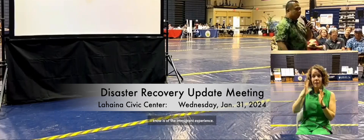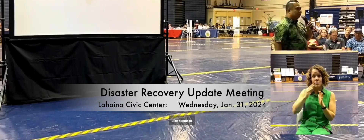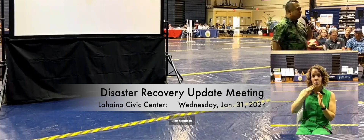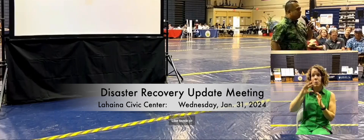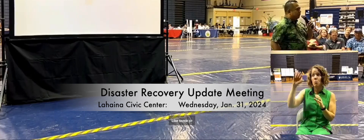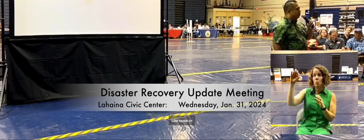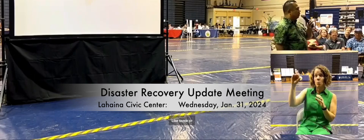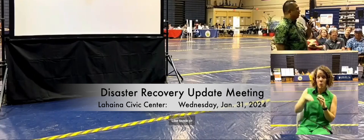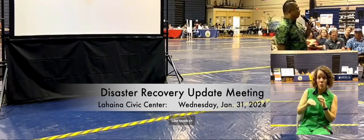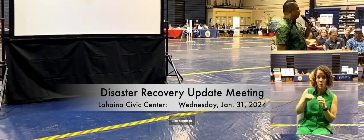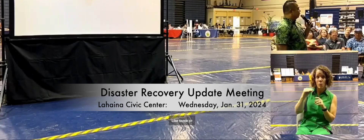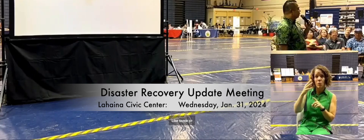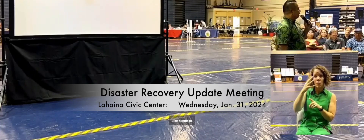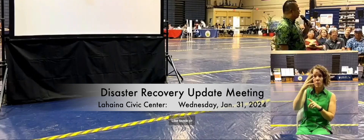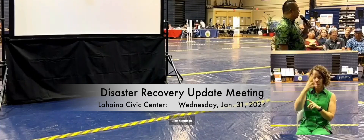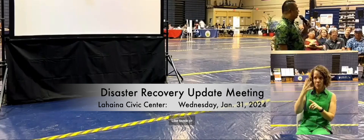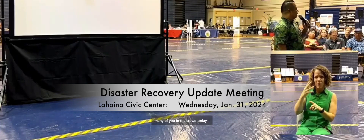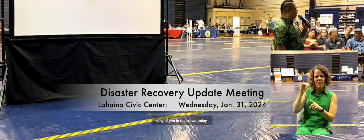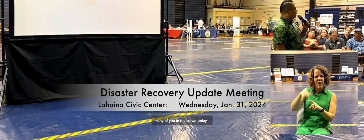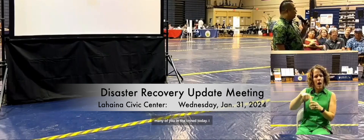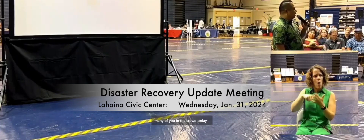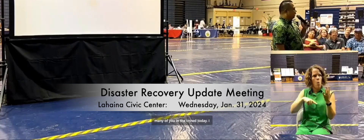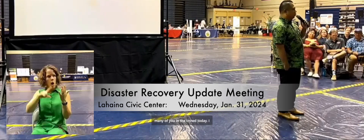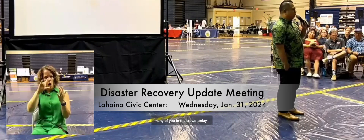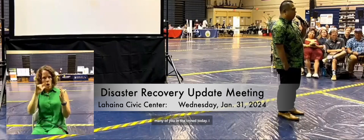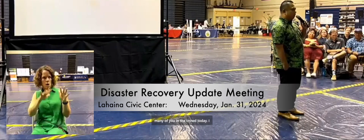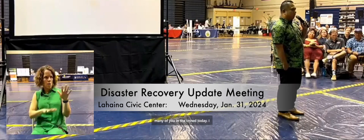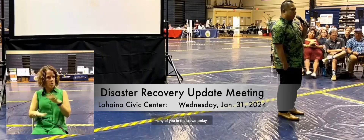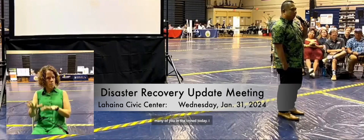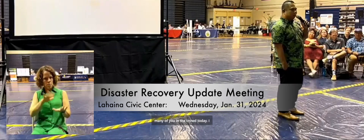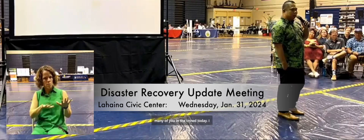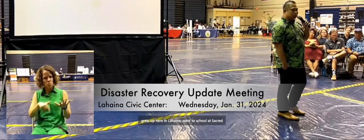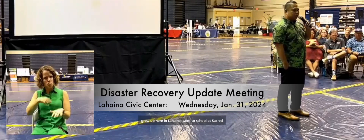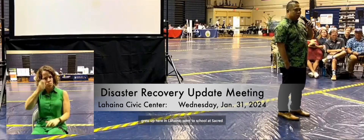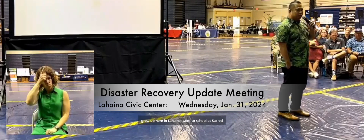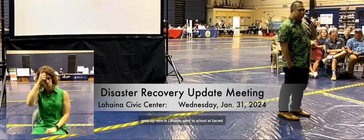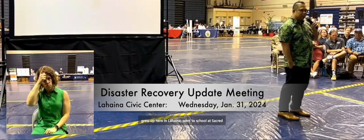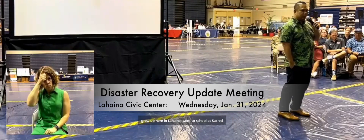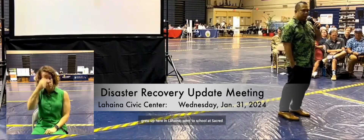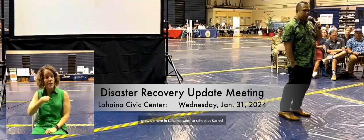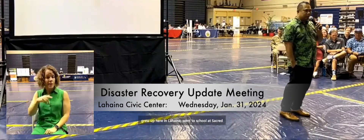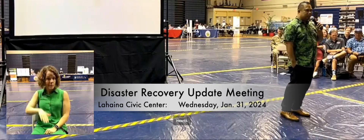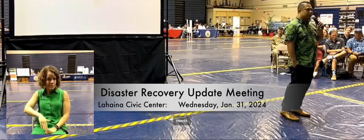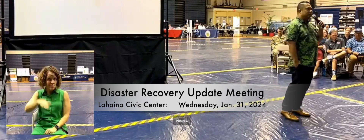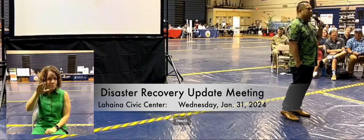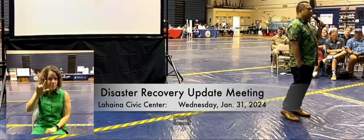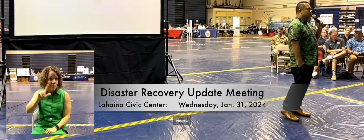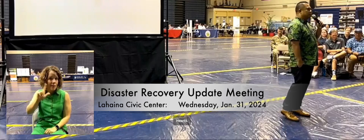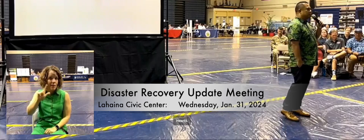like some or many of you in the crowd today. I grew up here in Lahaina, went to school at Sacred Hearts,